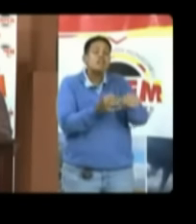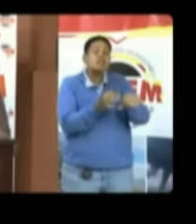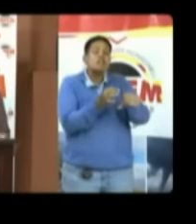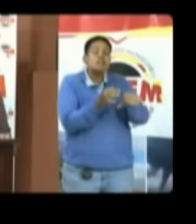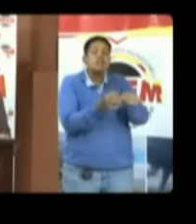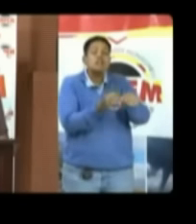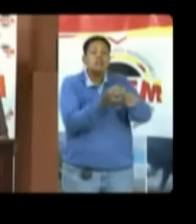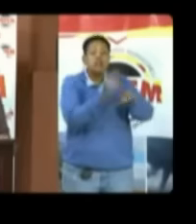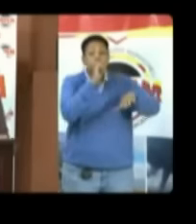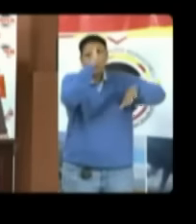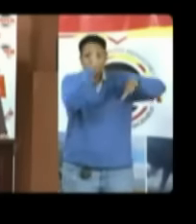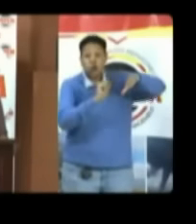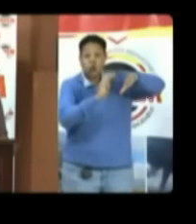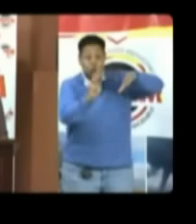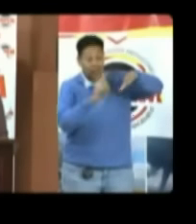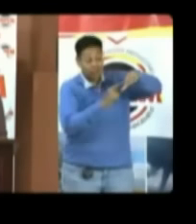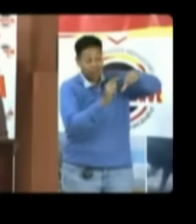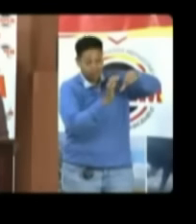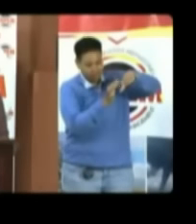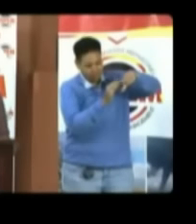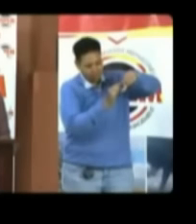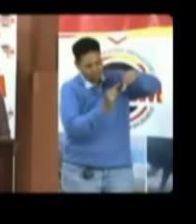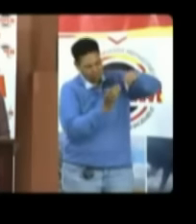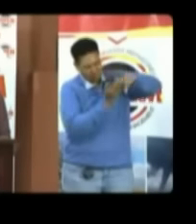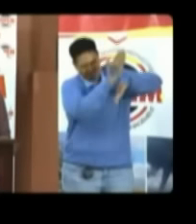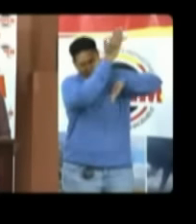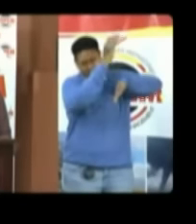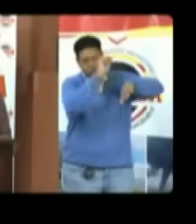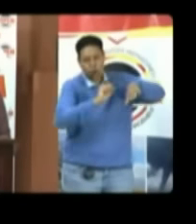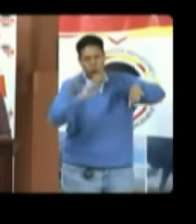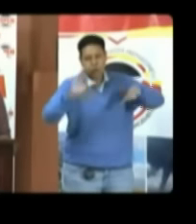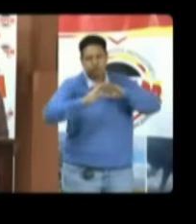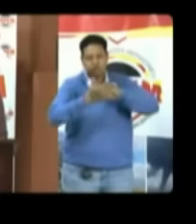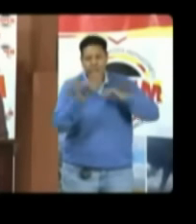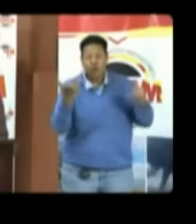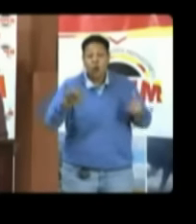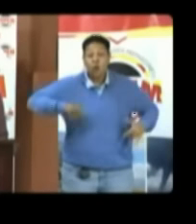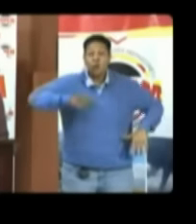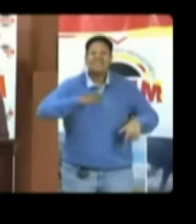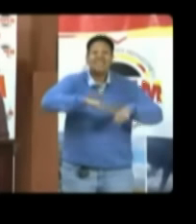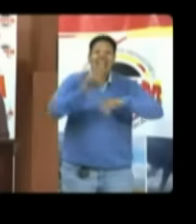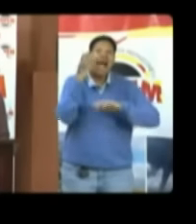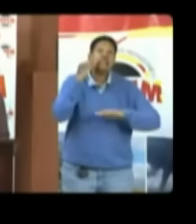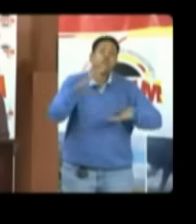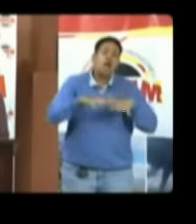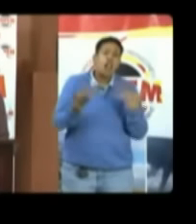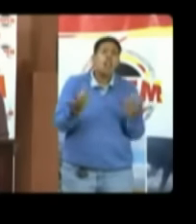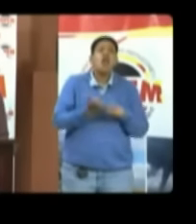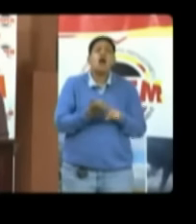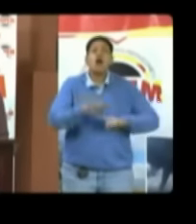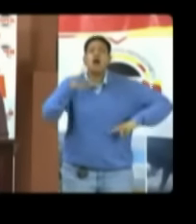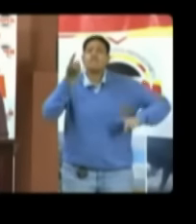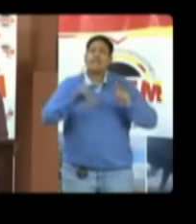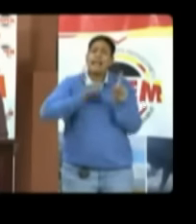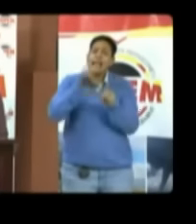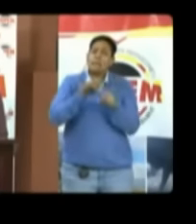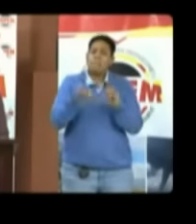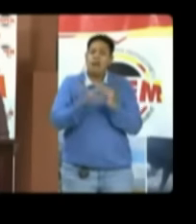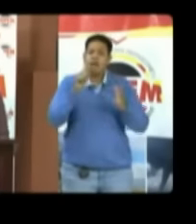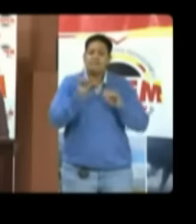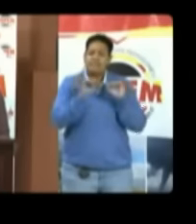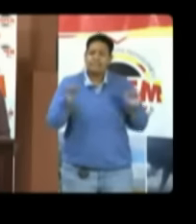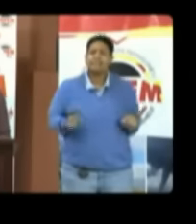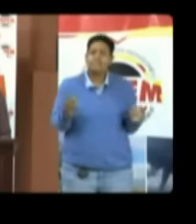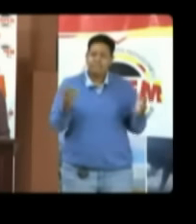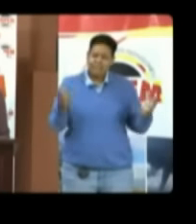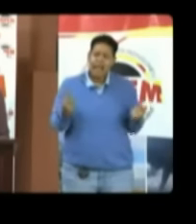moving toward the southwestern coastline of Jamaica. We are starting to experience quite a few of the impacts of this